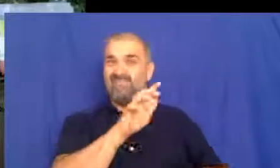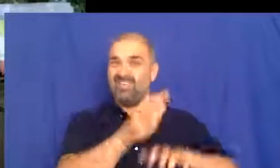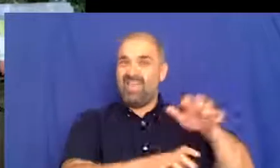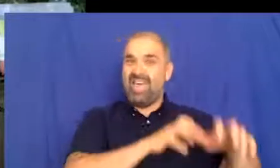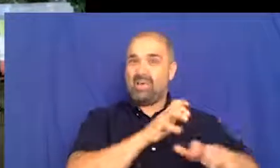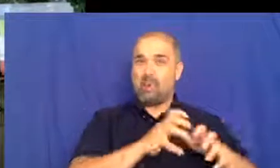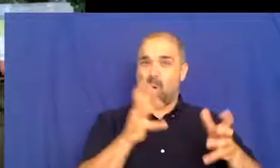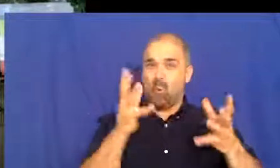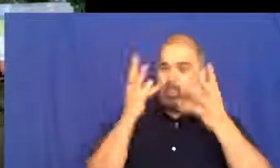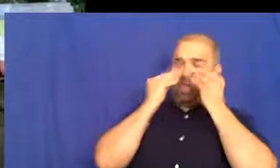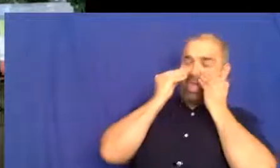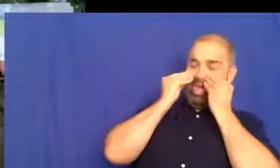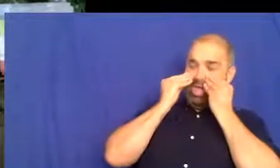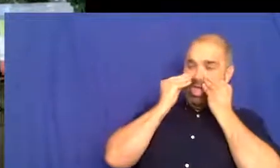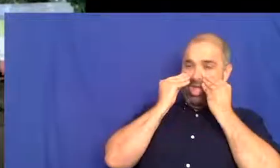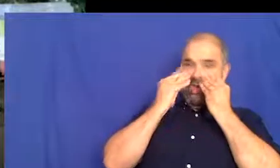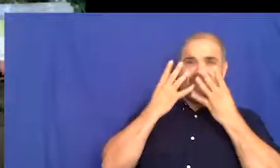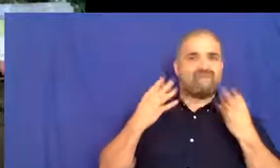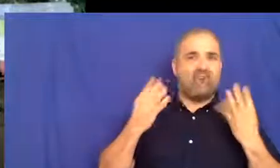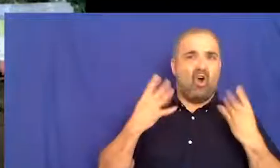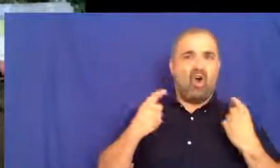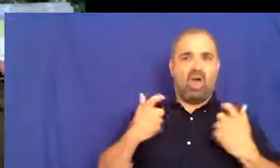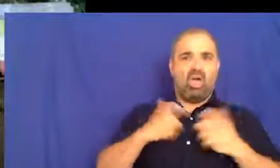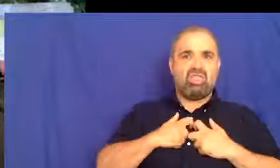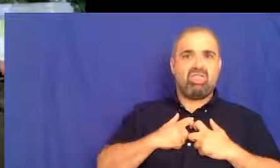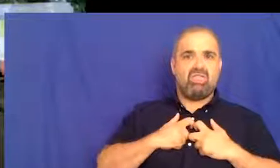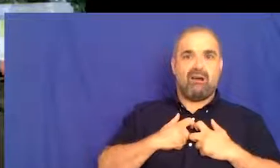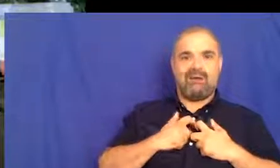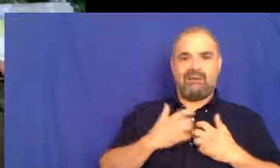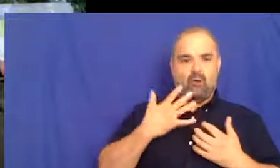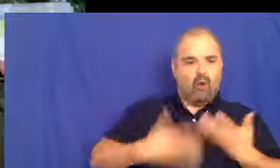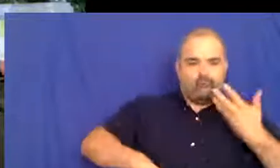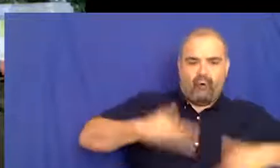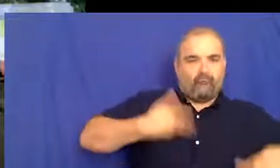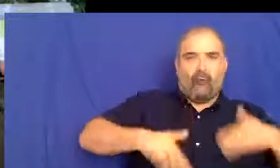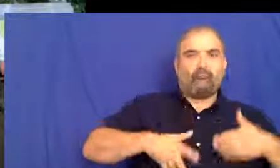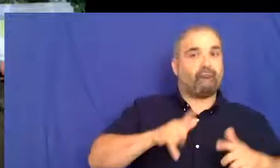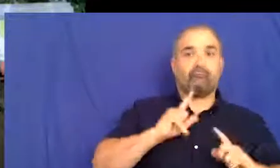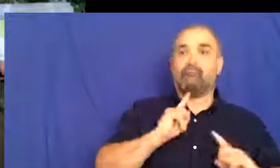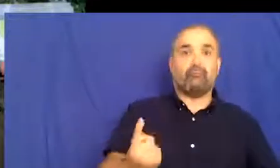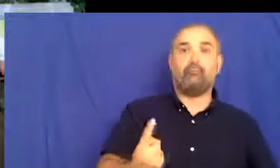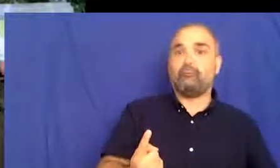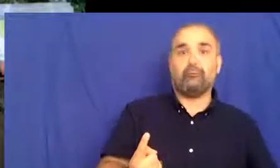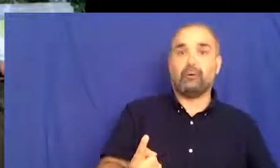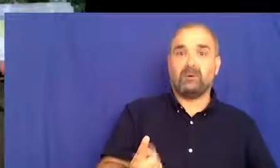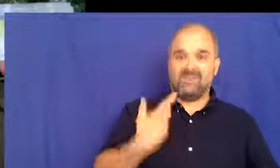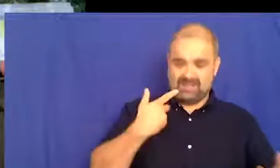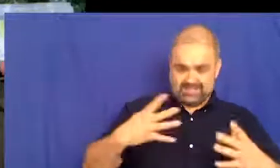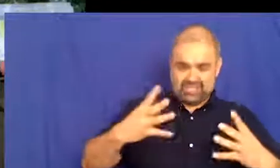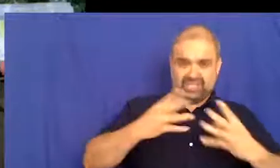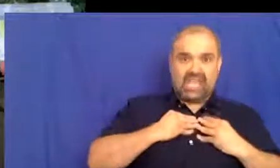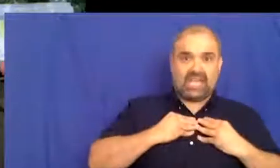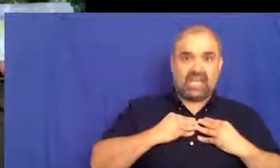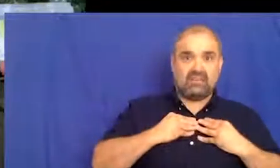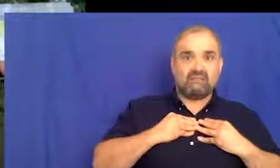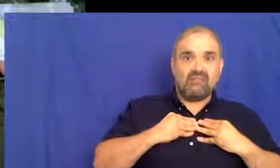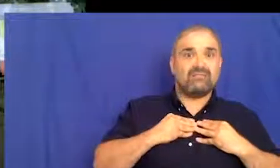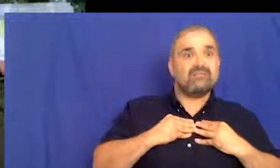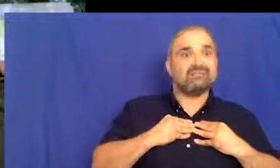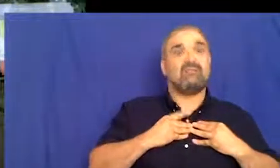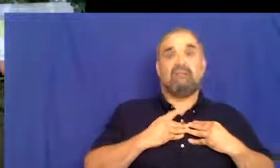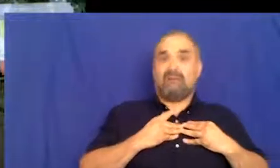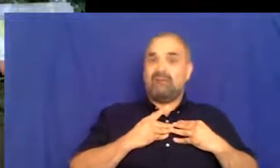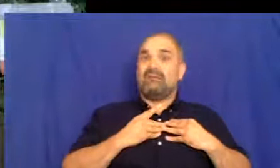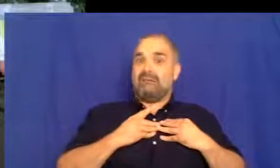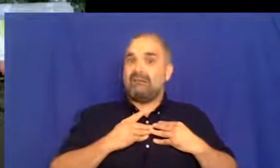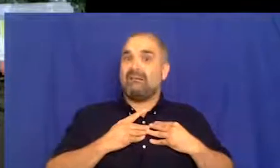that spray would then stick to that animal's fur. Because it's an oil and not a gas, it actually, or not an aerosol, it actually stick to their